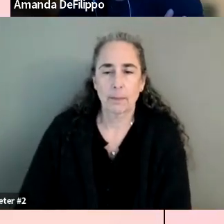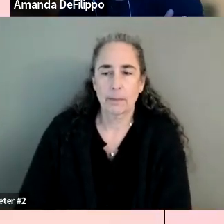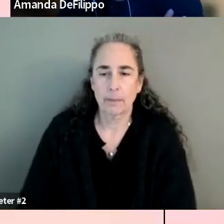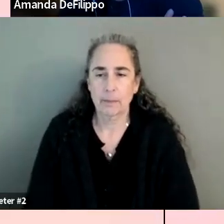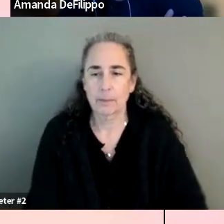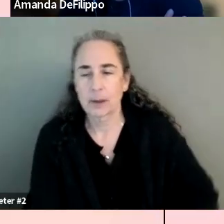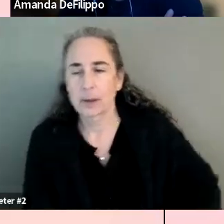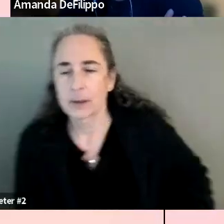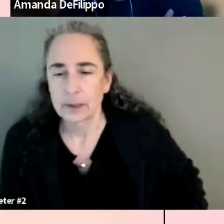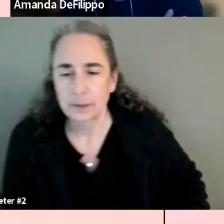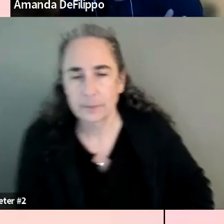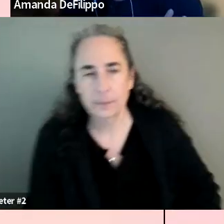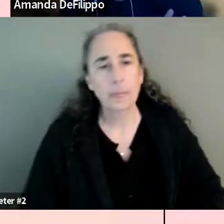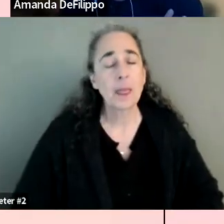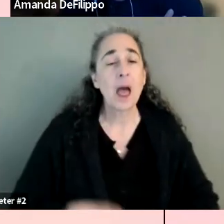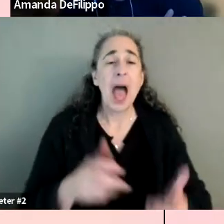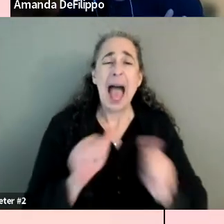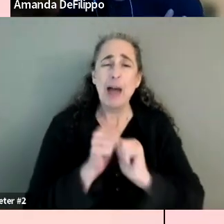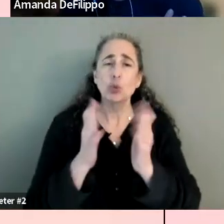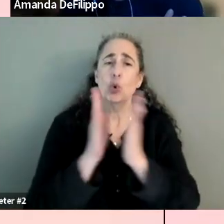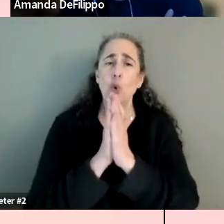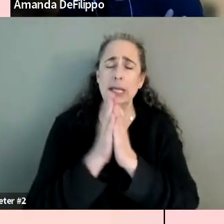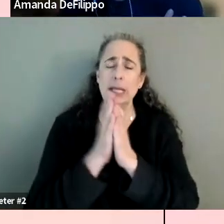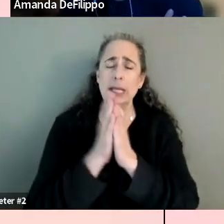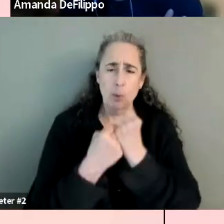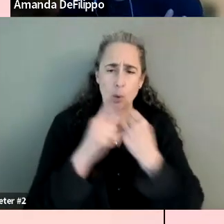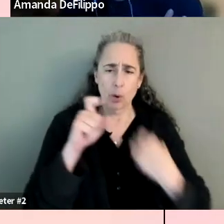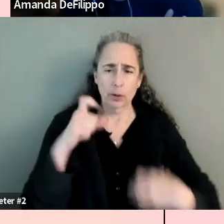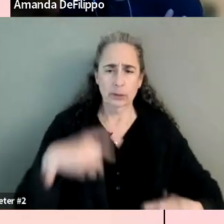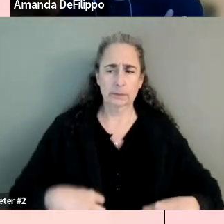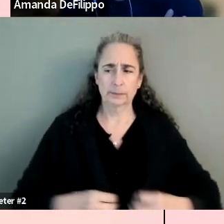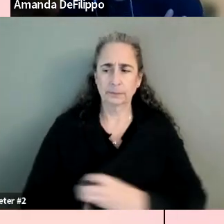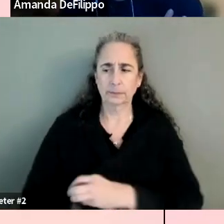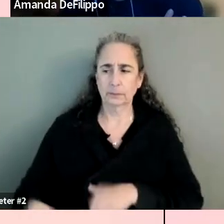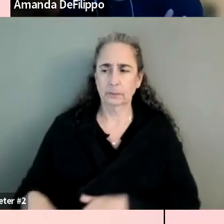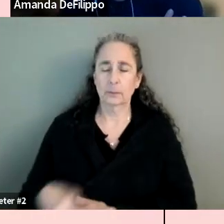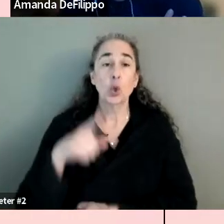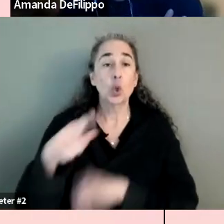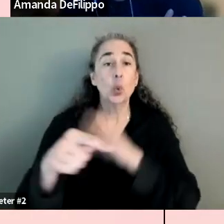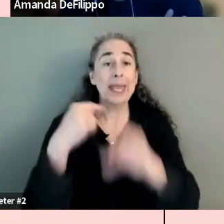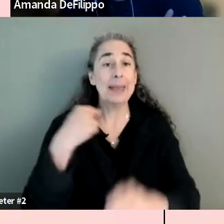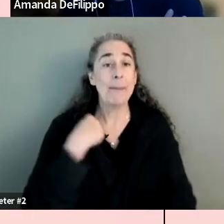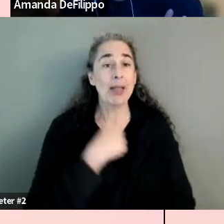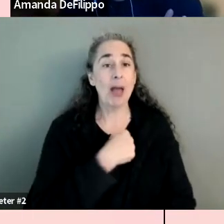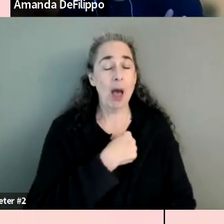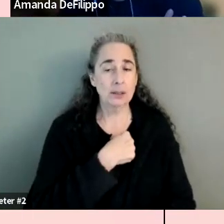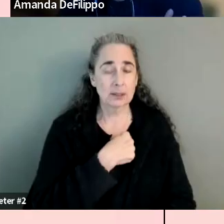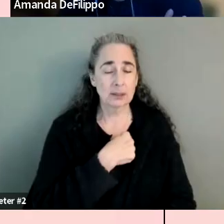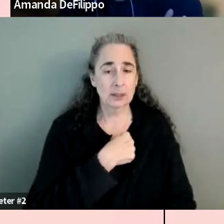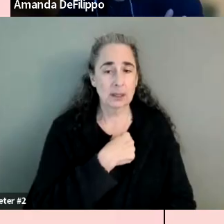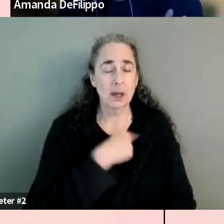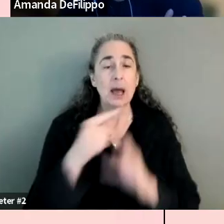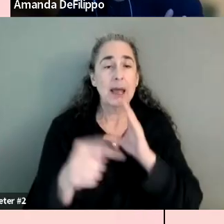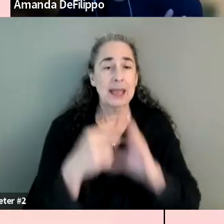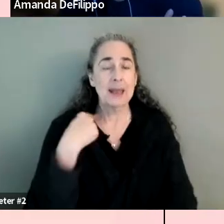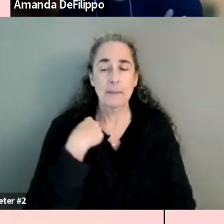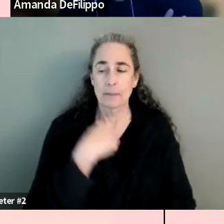All right, so how do you request support? You email us. You give us an email